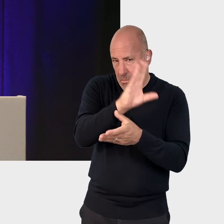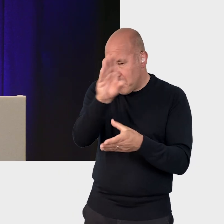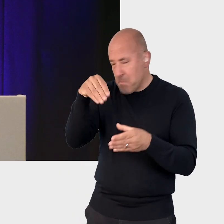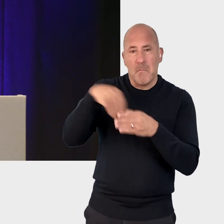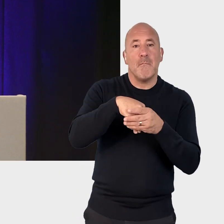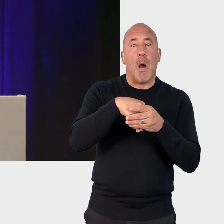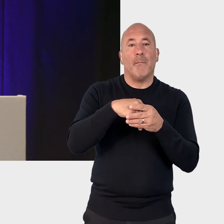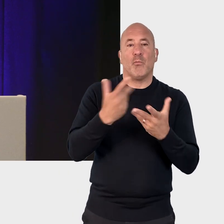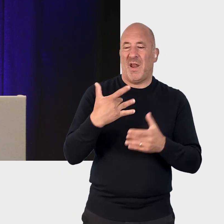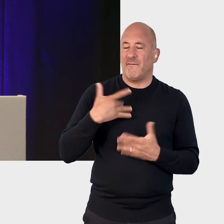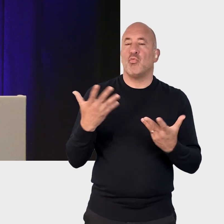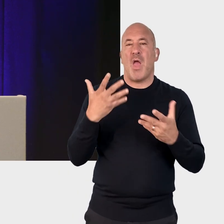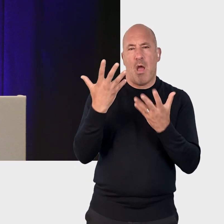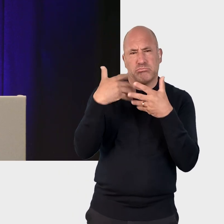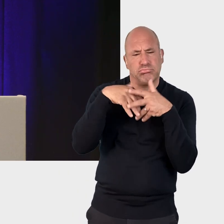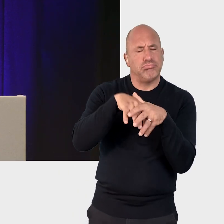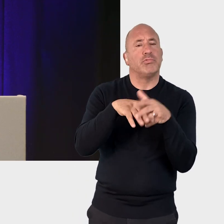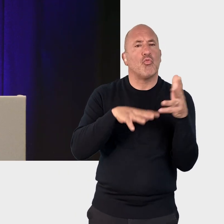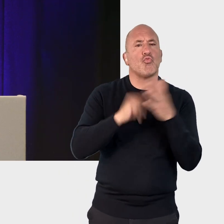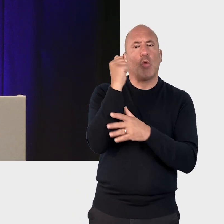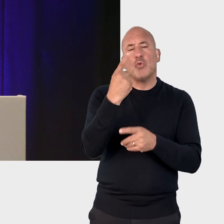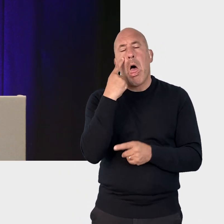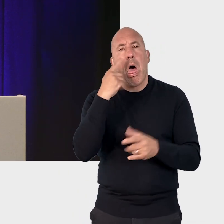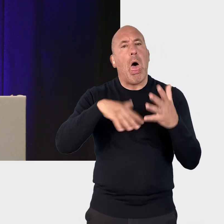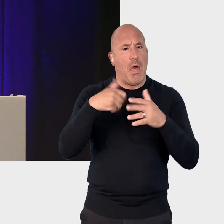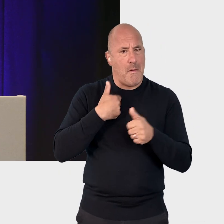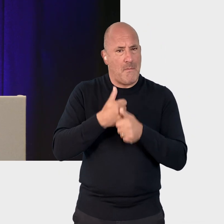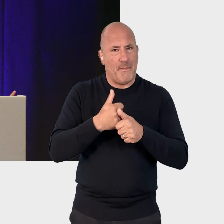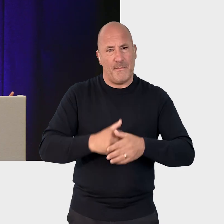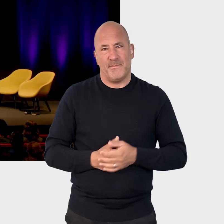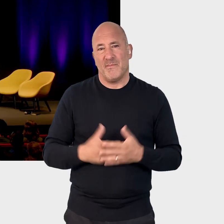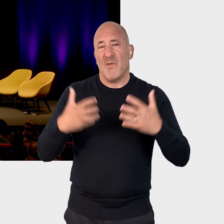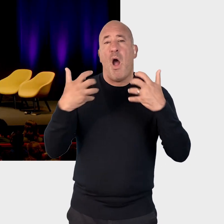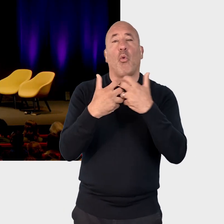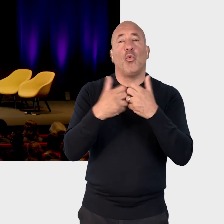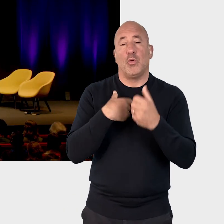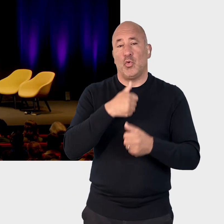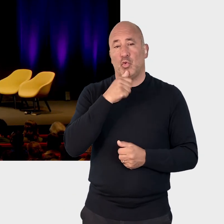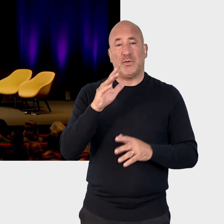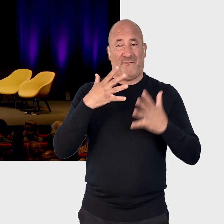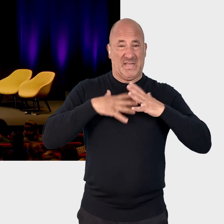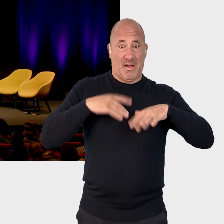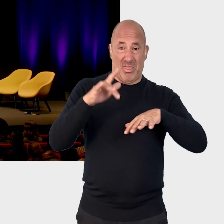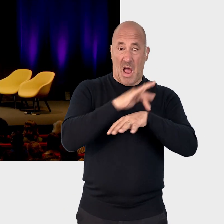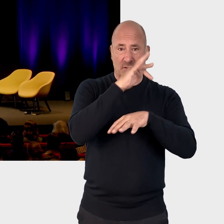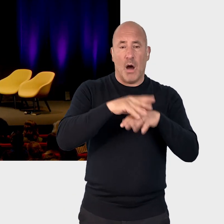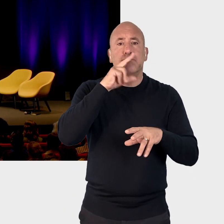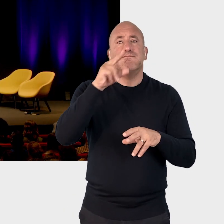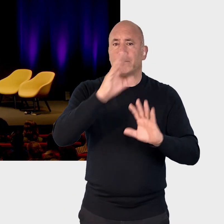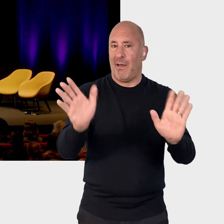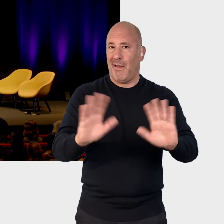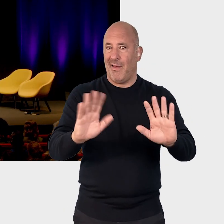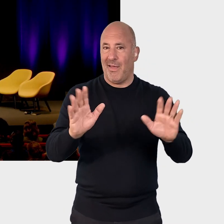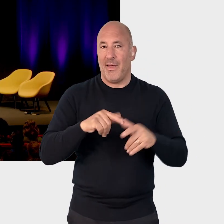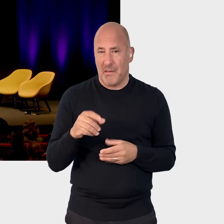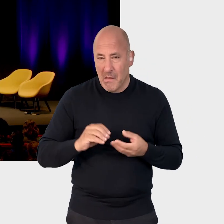young people with learning disabilities to integrate into the cultural life of the places they live in. We do this through a